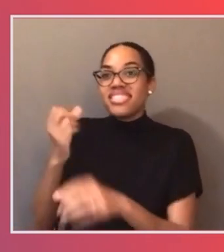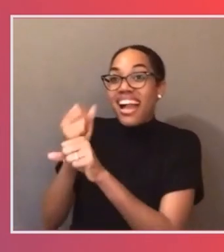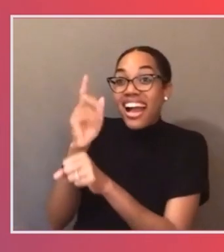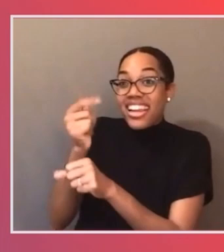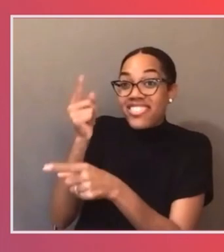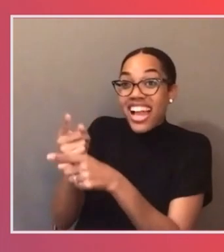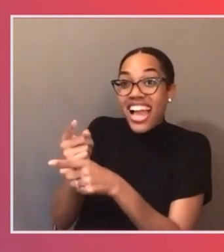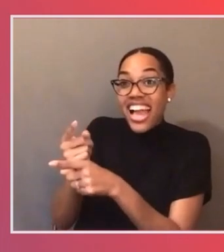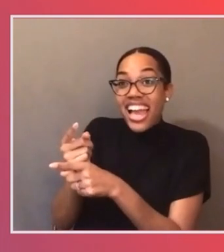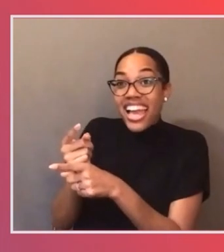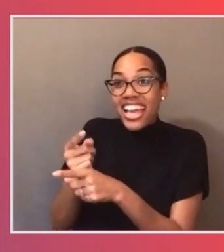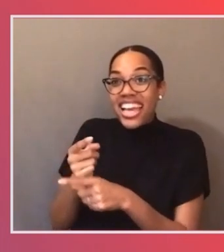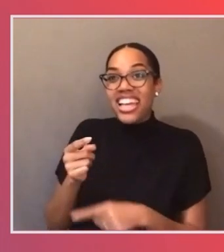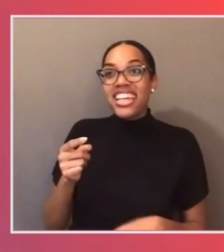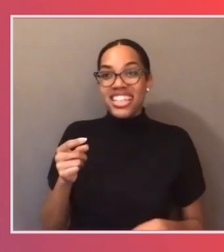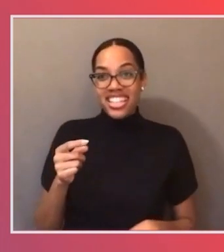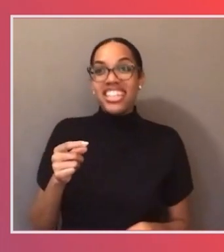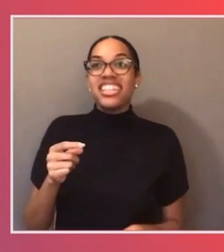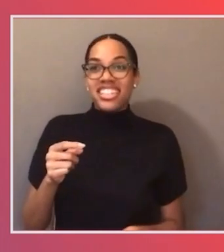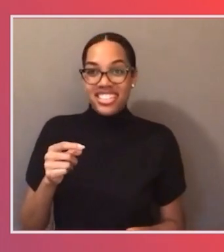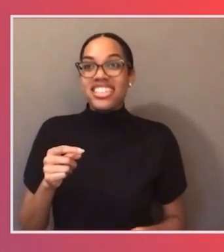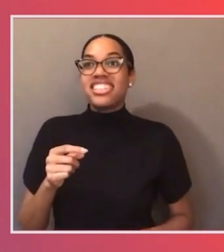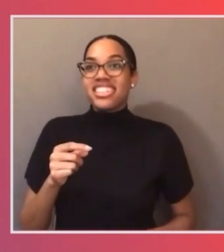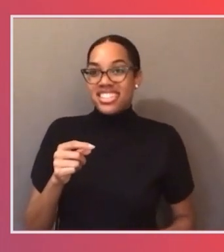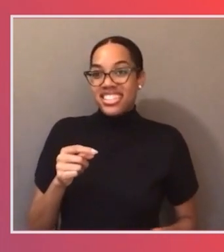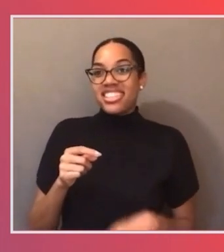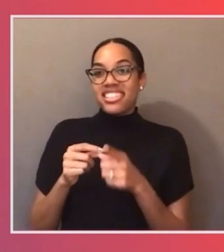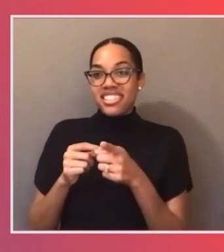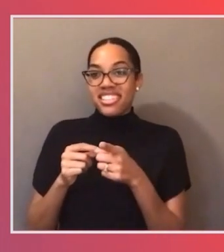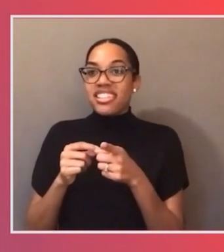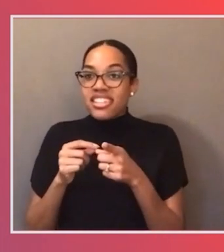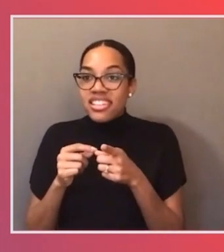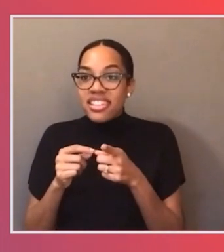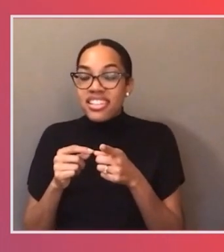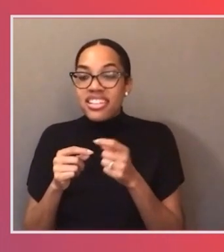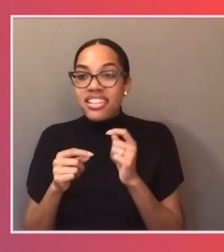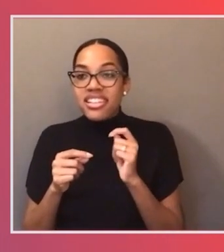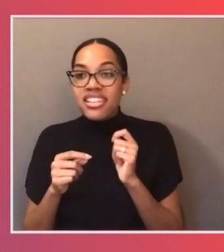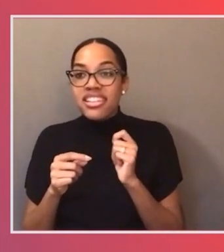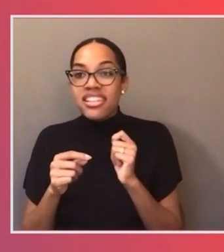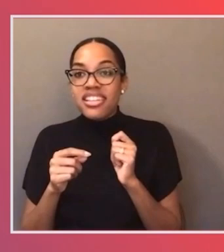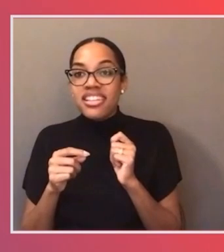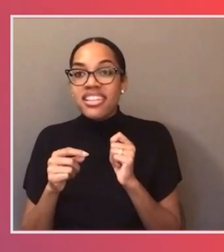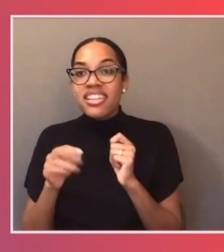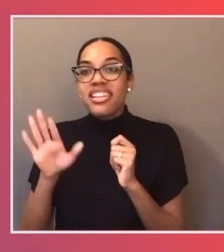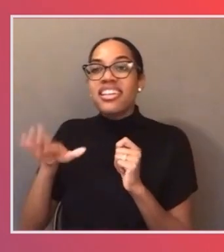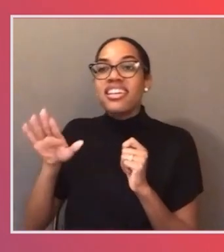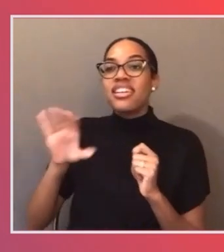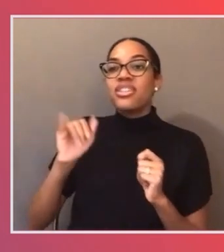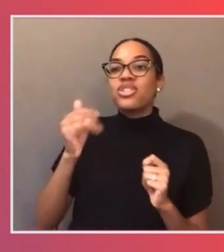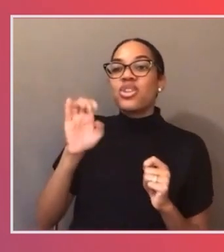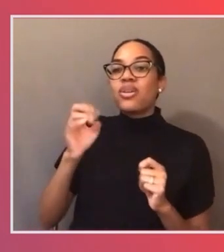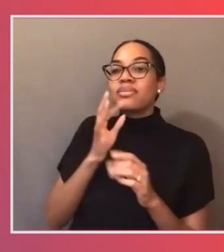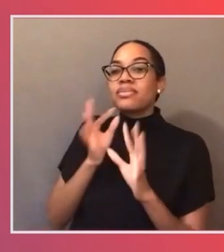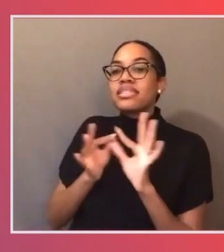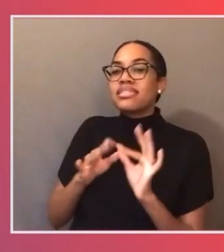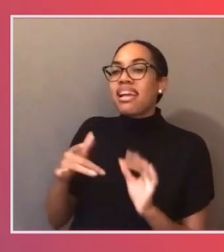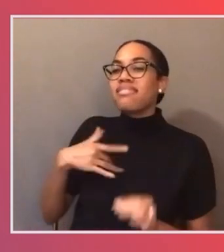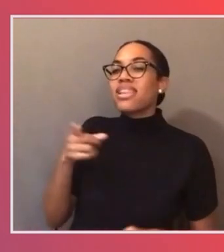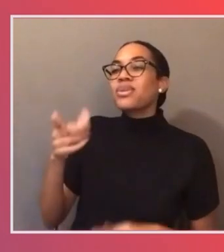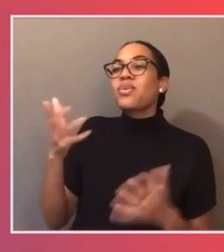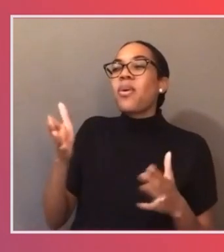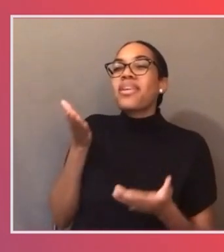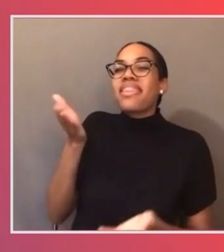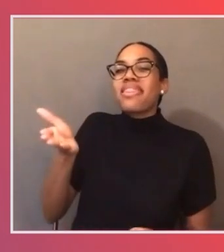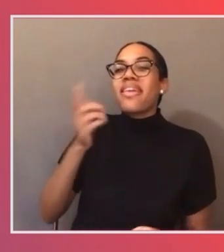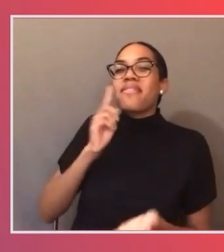think that you were there for a lot of these questions, but this is like off the charts crazy. Anthony, I probably saw that movie 400 times,